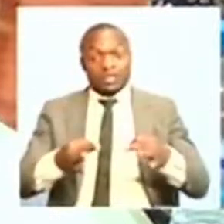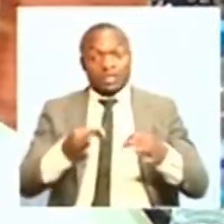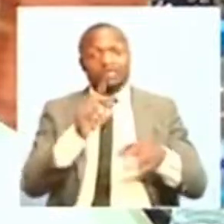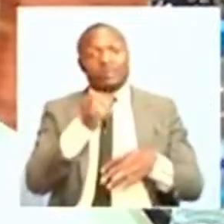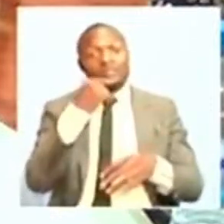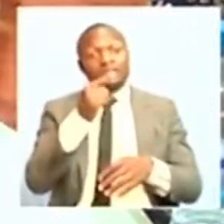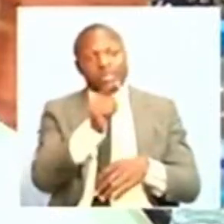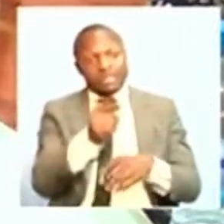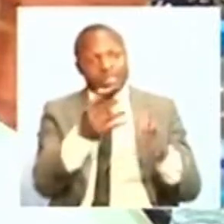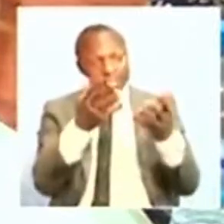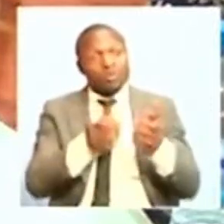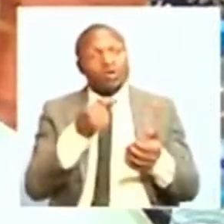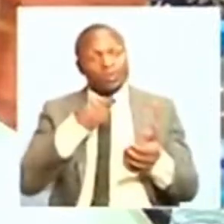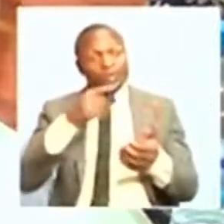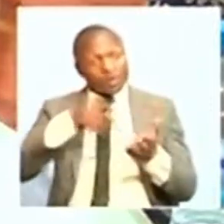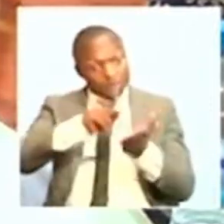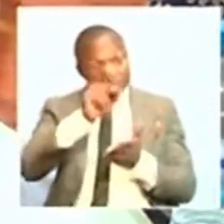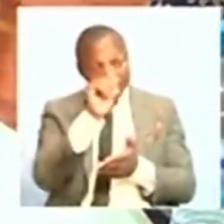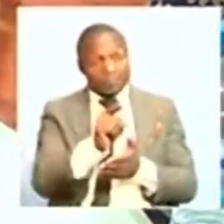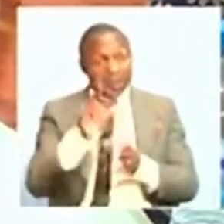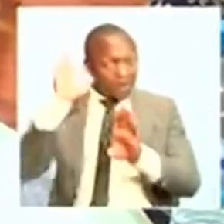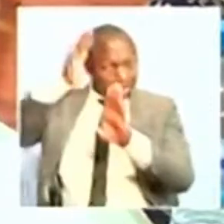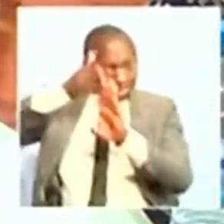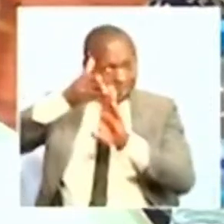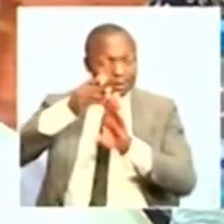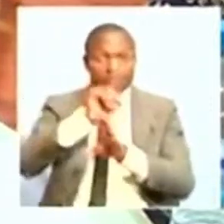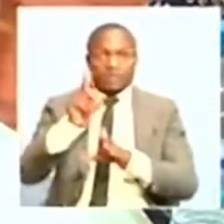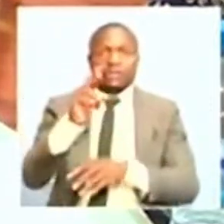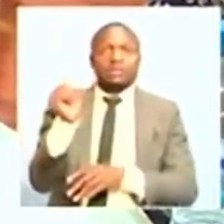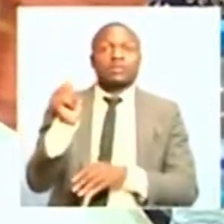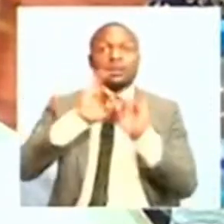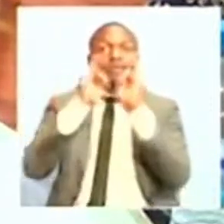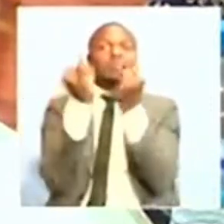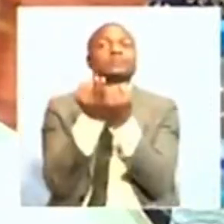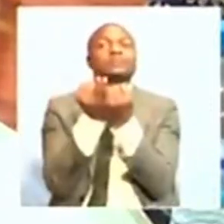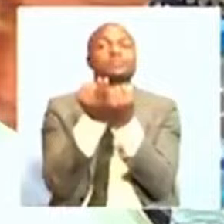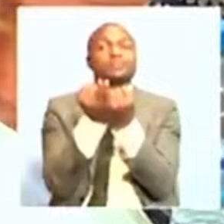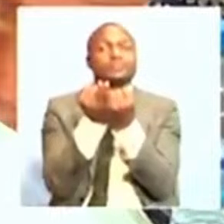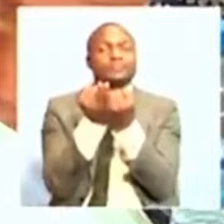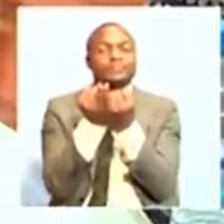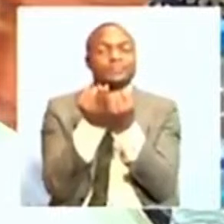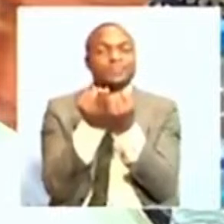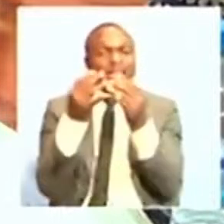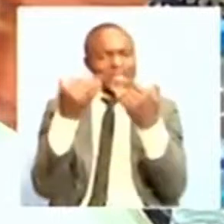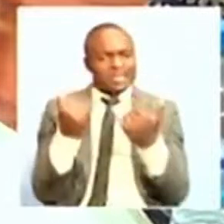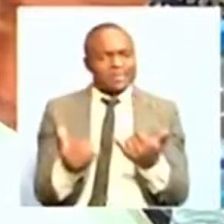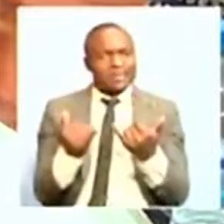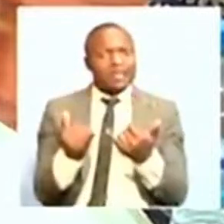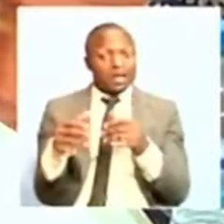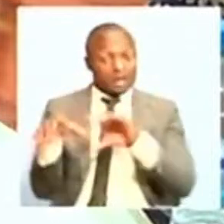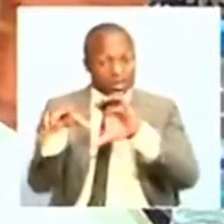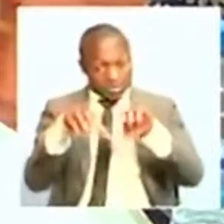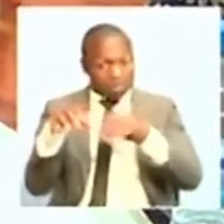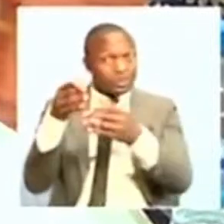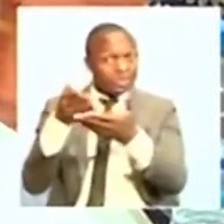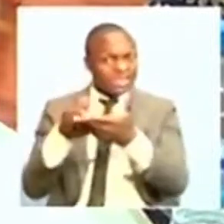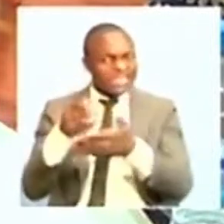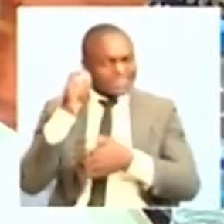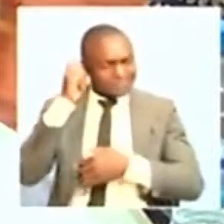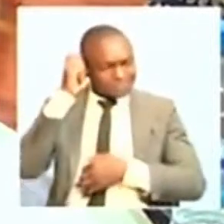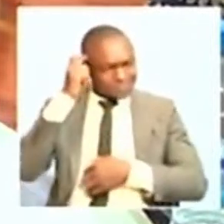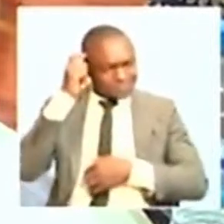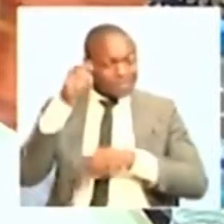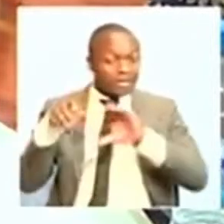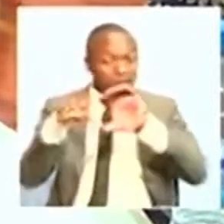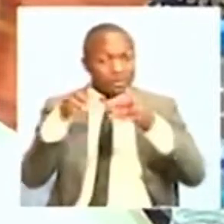that, he sues directly ZRI as an institution. Okay? Now, by doing so, I'm just thinking that by